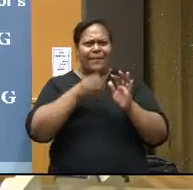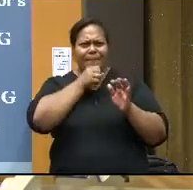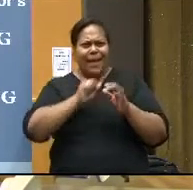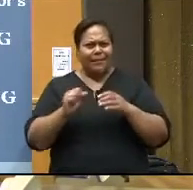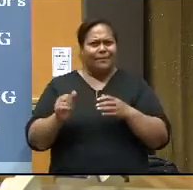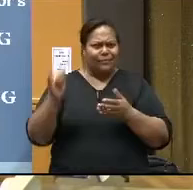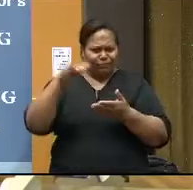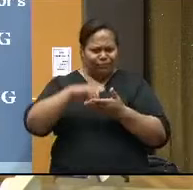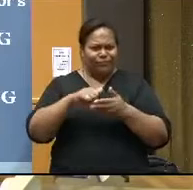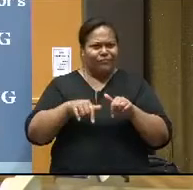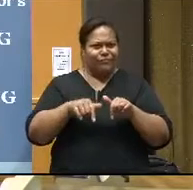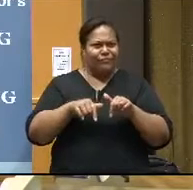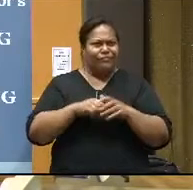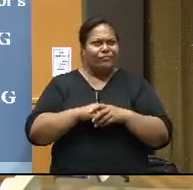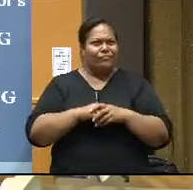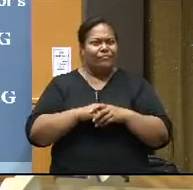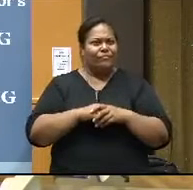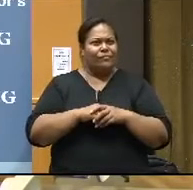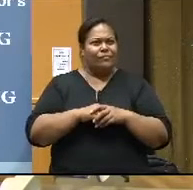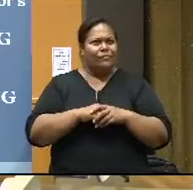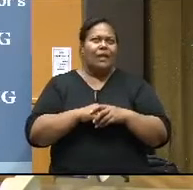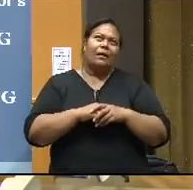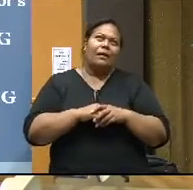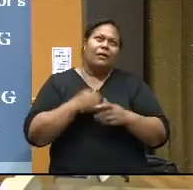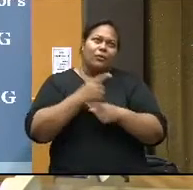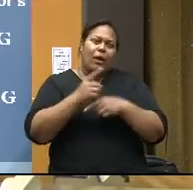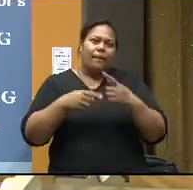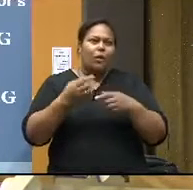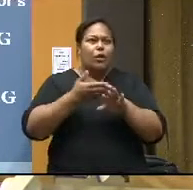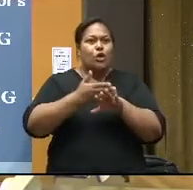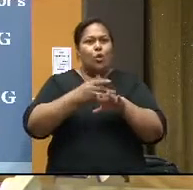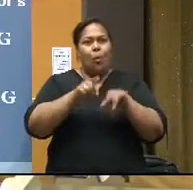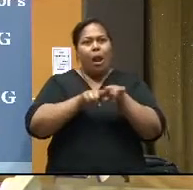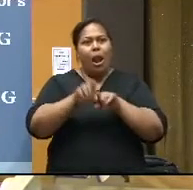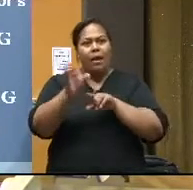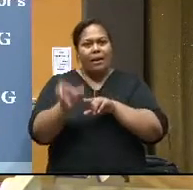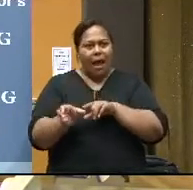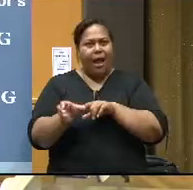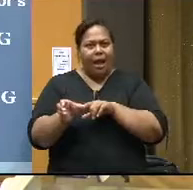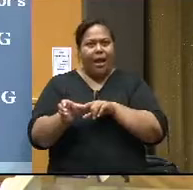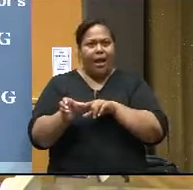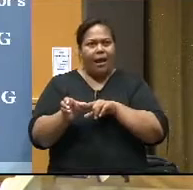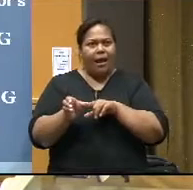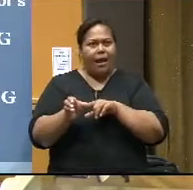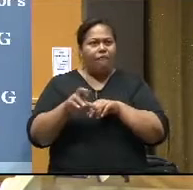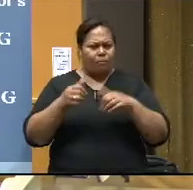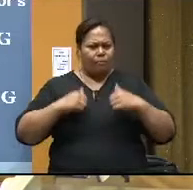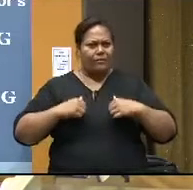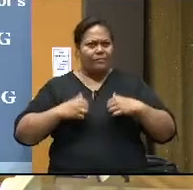with coining the word MOOC, came to talk about the new learner towards a pedagogy for